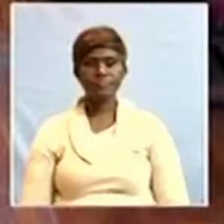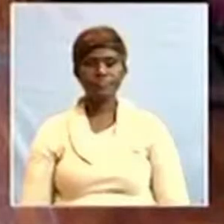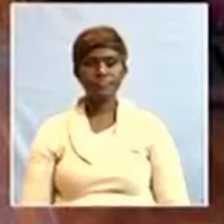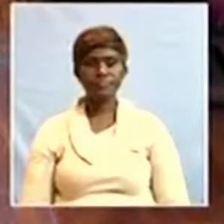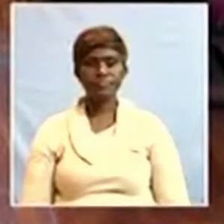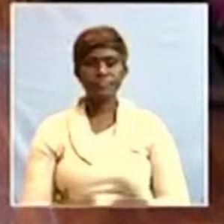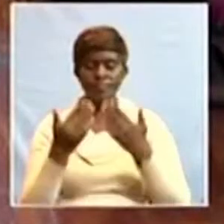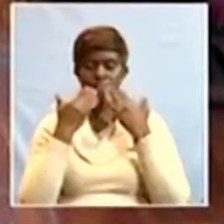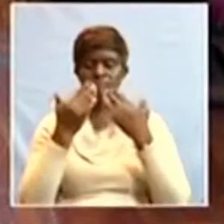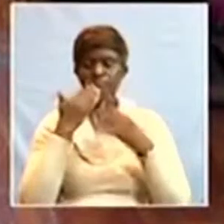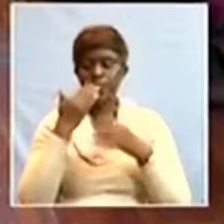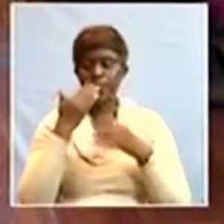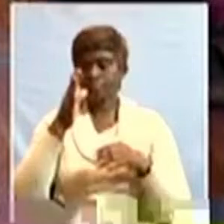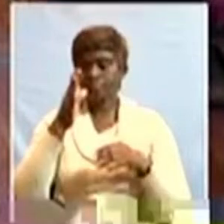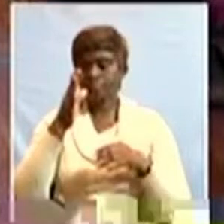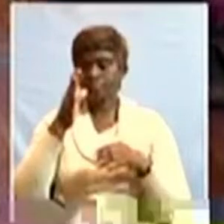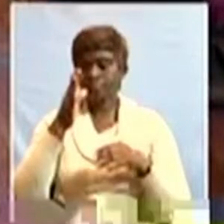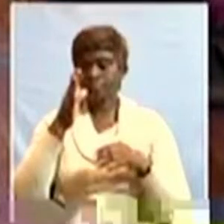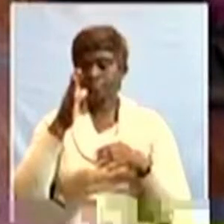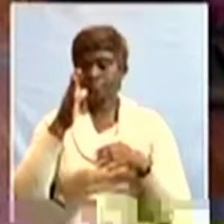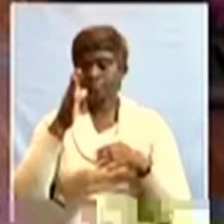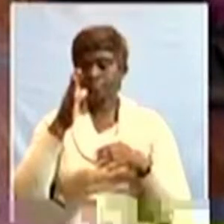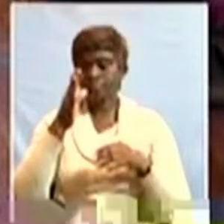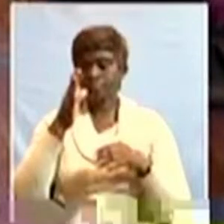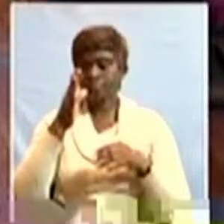Thank you, Madam.